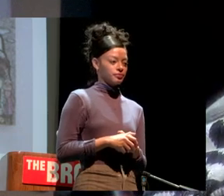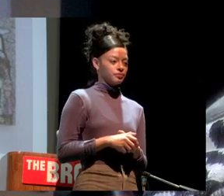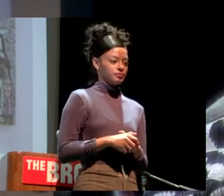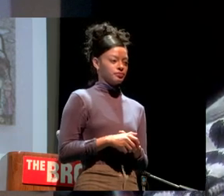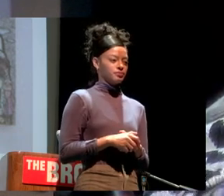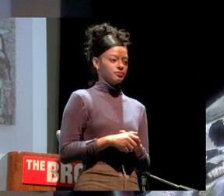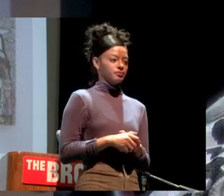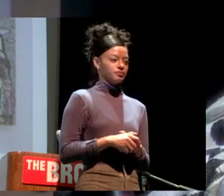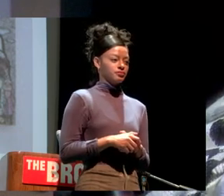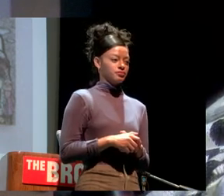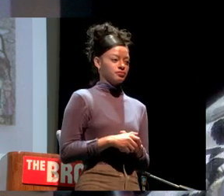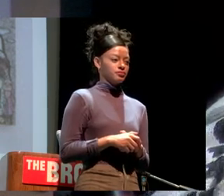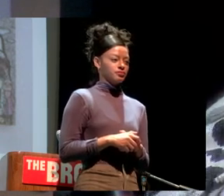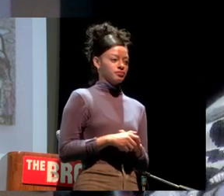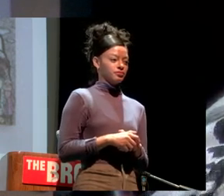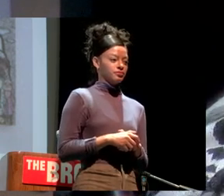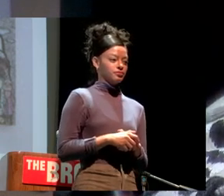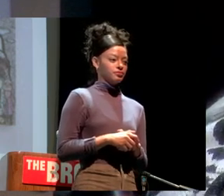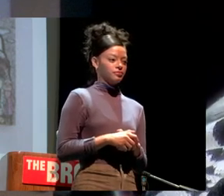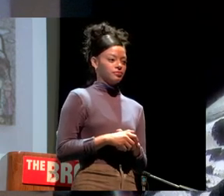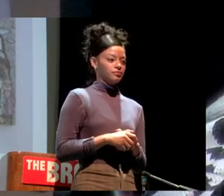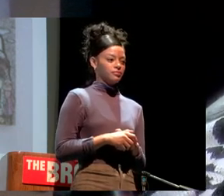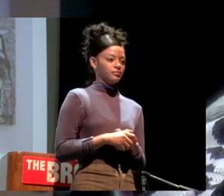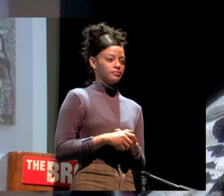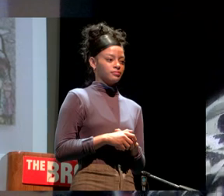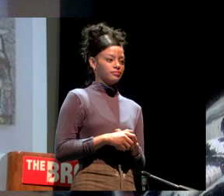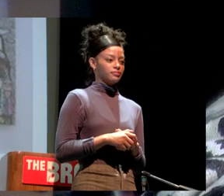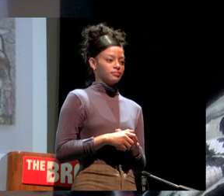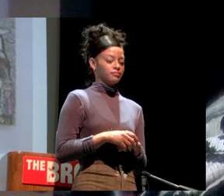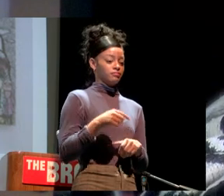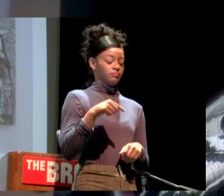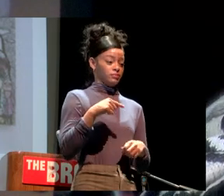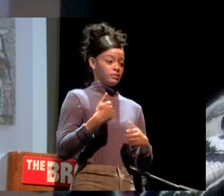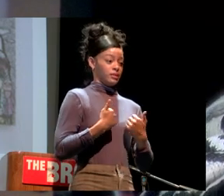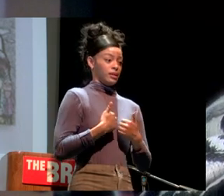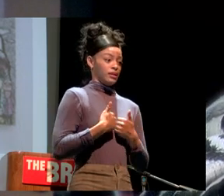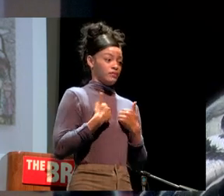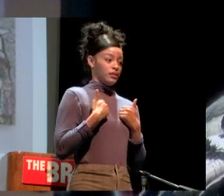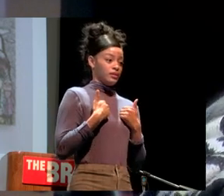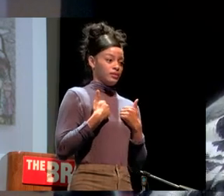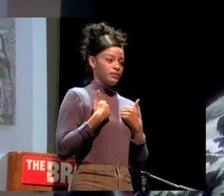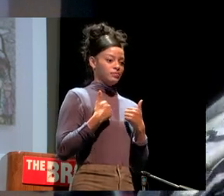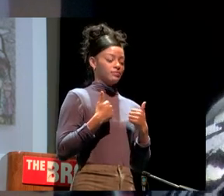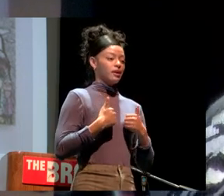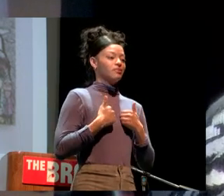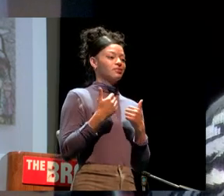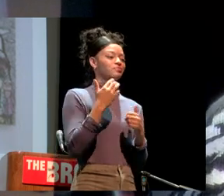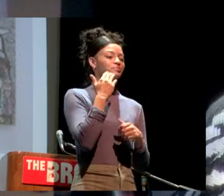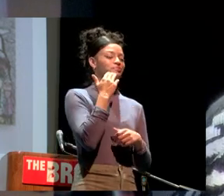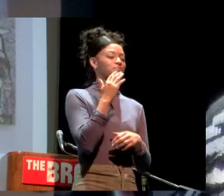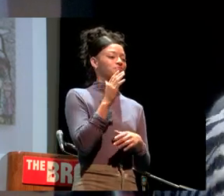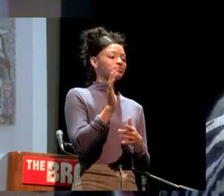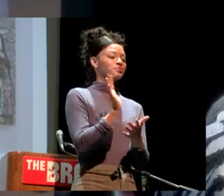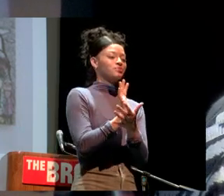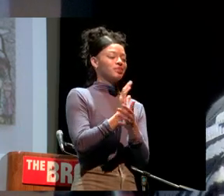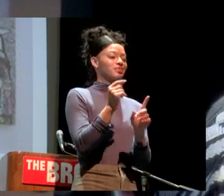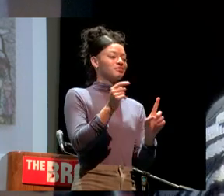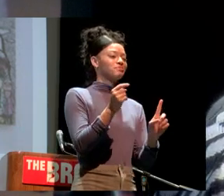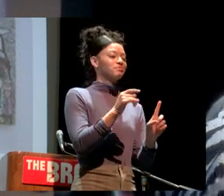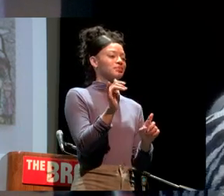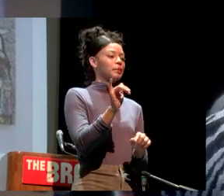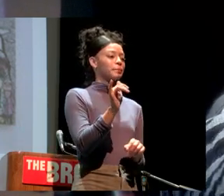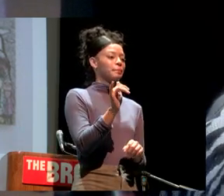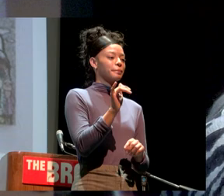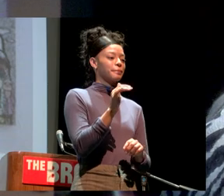escape for the some, you know, fantasy world, like a sci-fi stuff. That's why metaverse is a very good